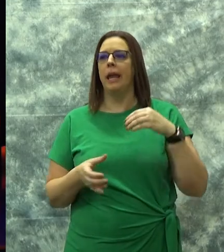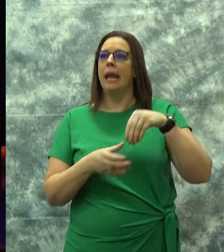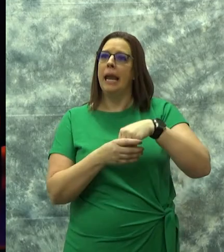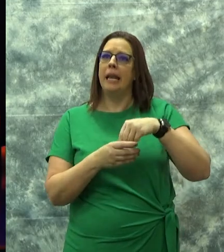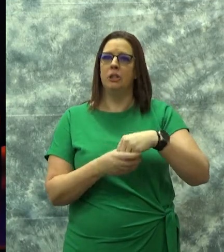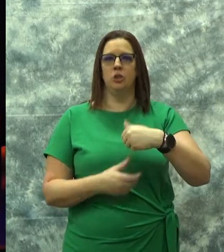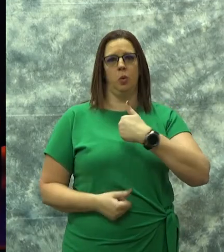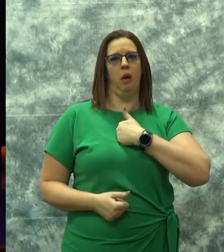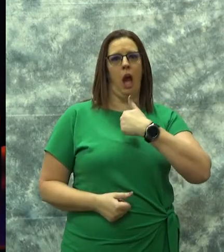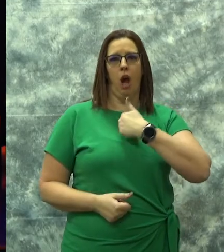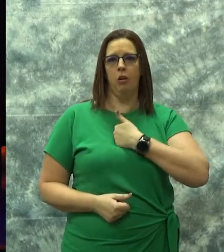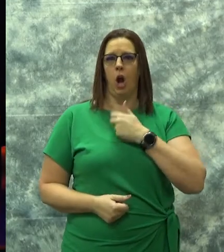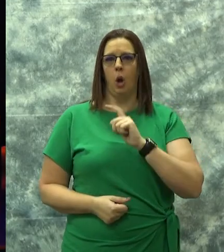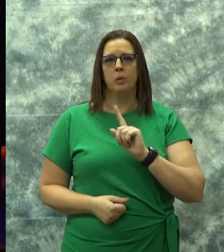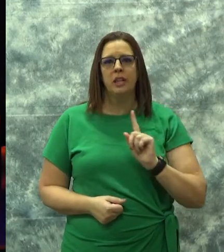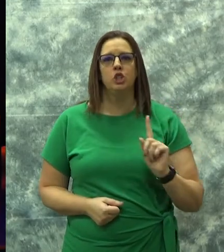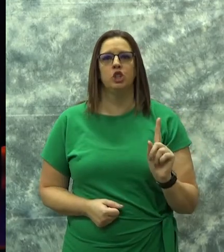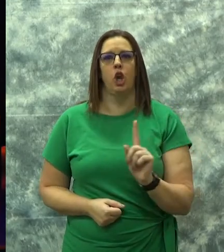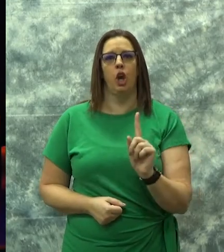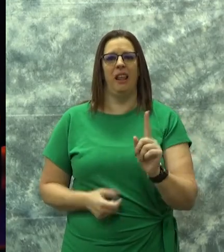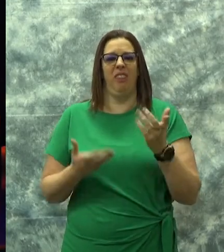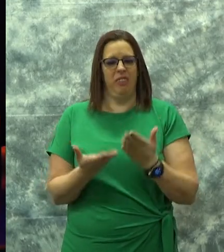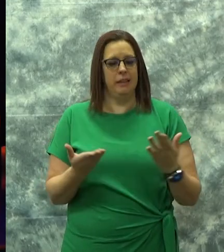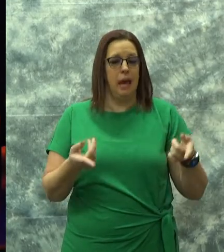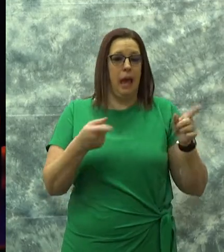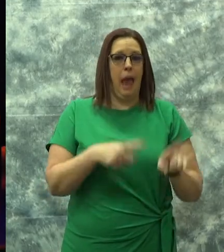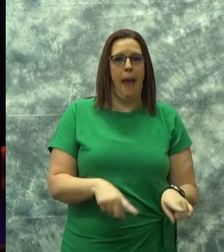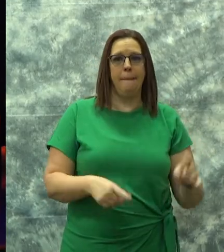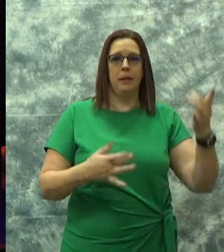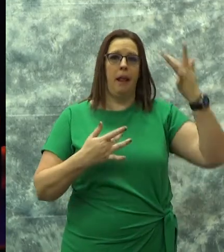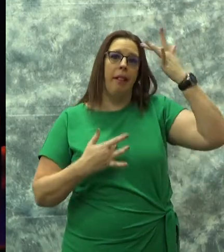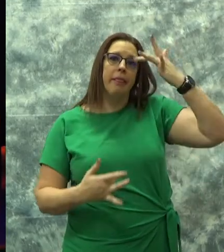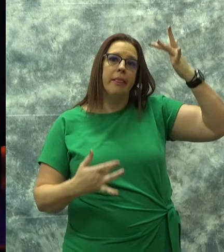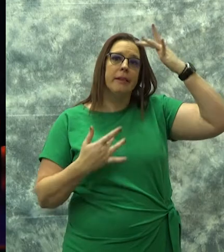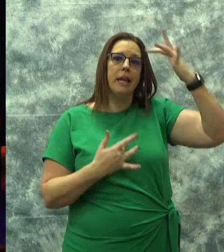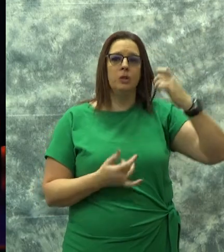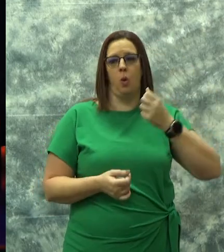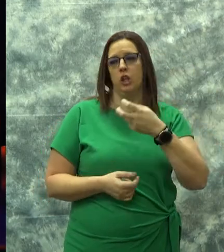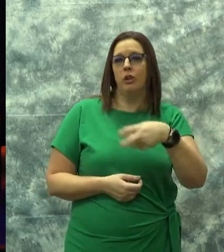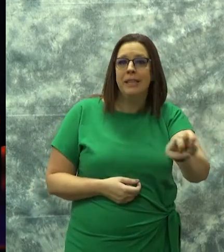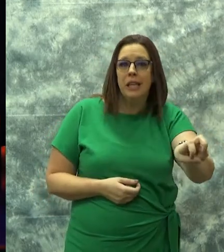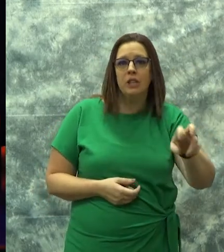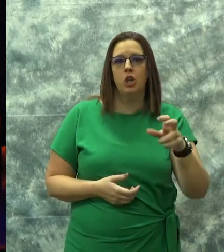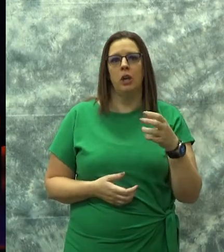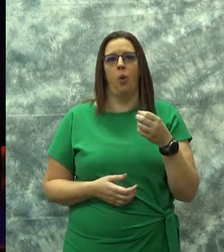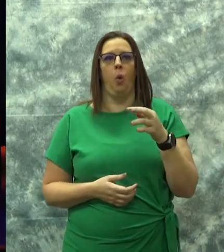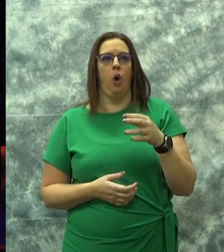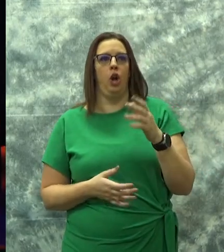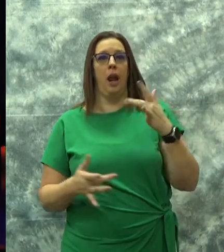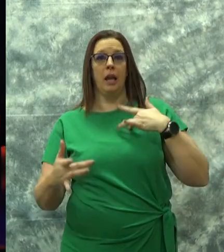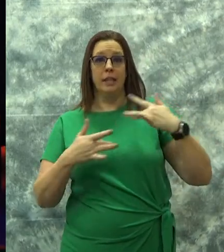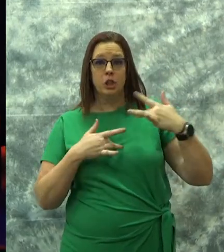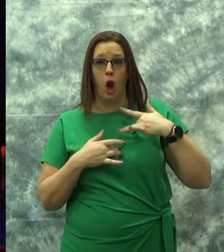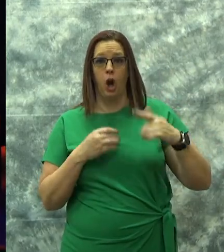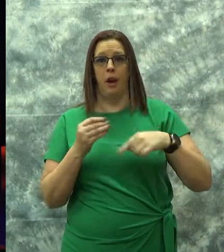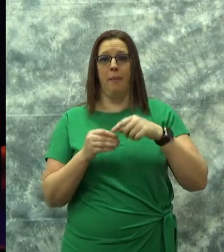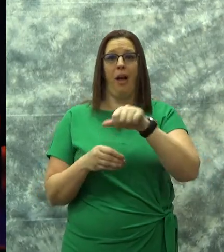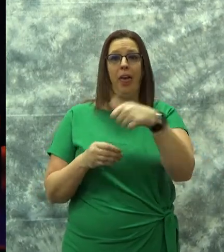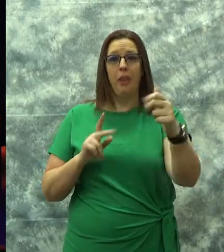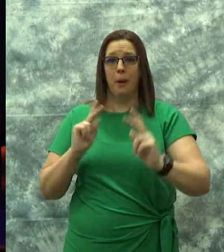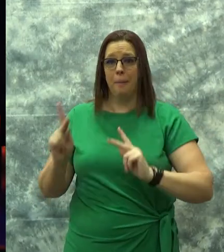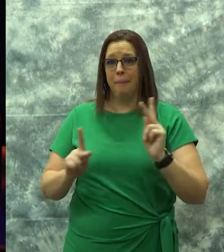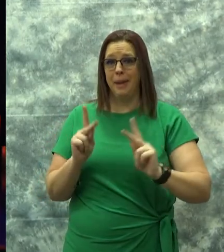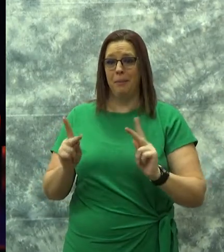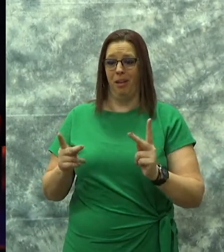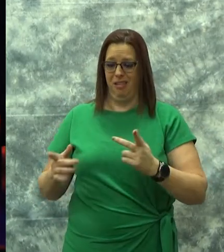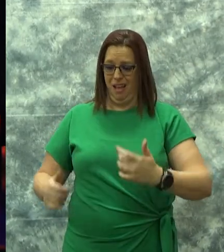own journey where things happen through illness or transition or concern about the state of other people, where